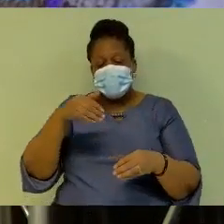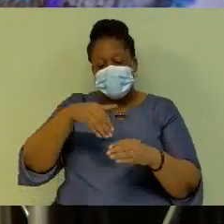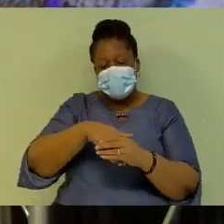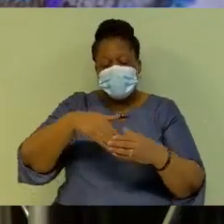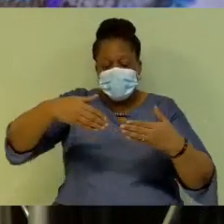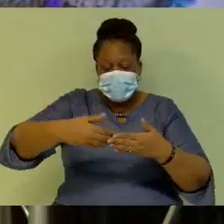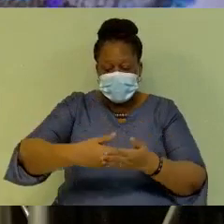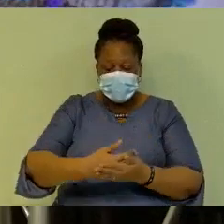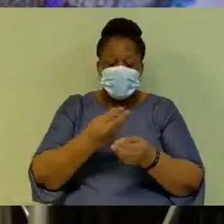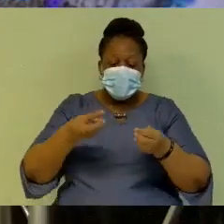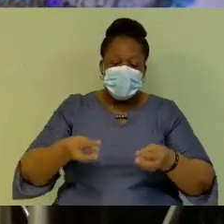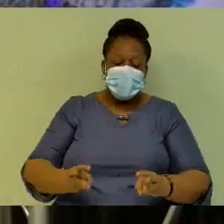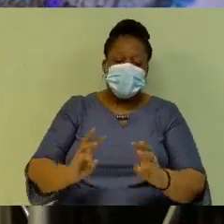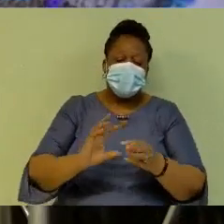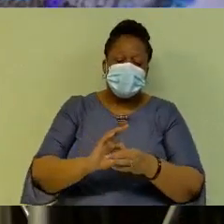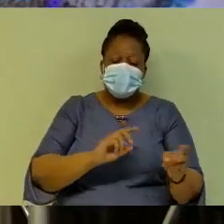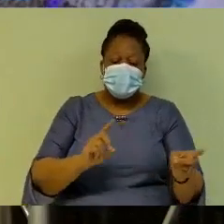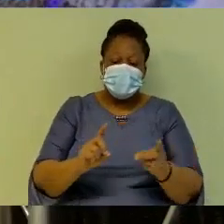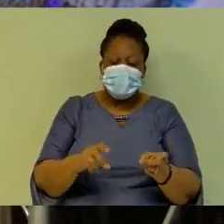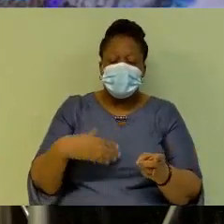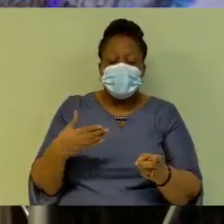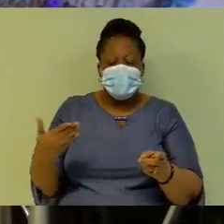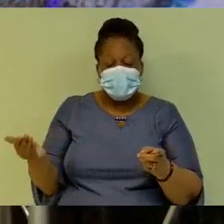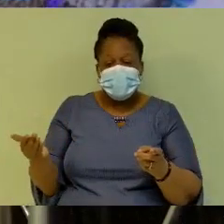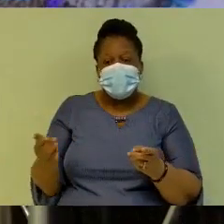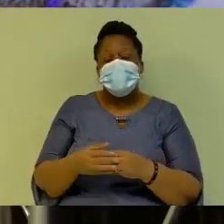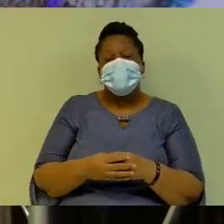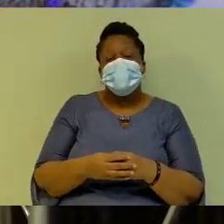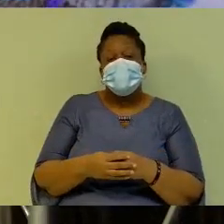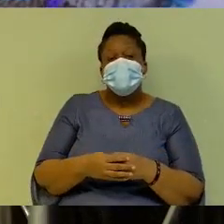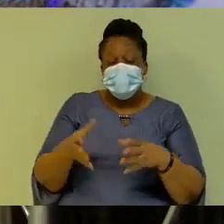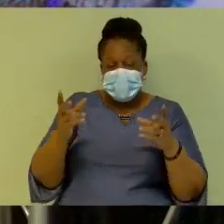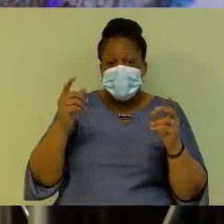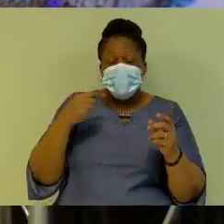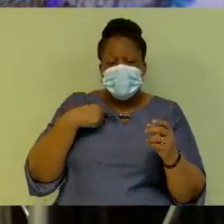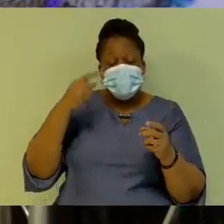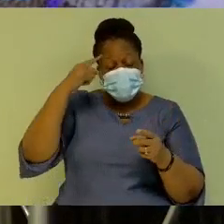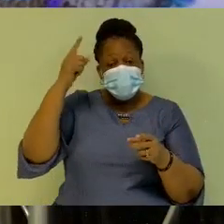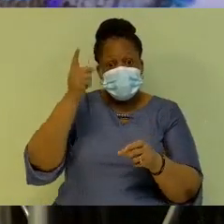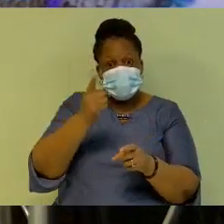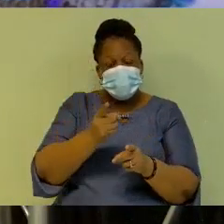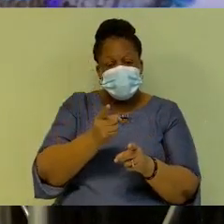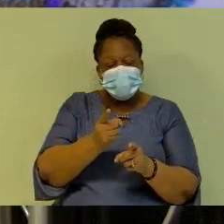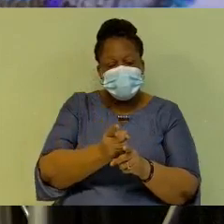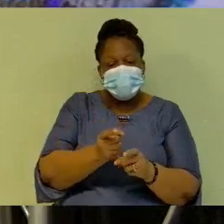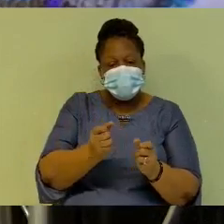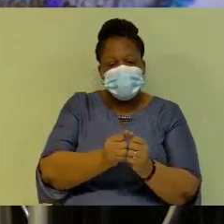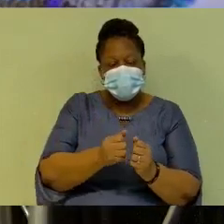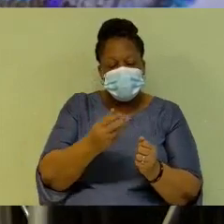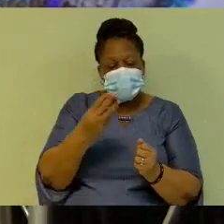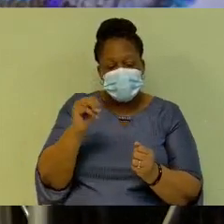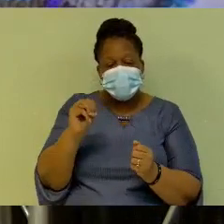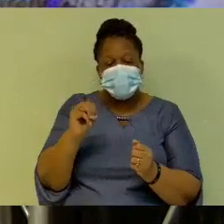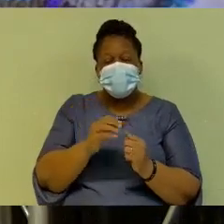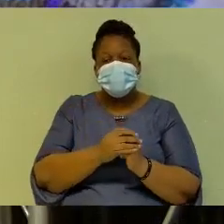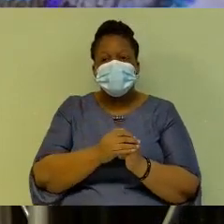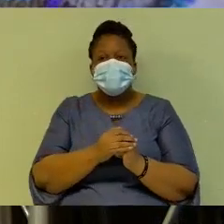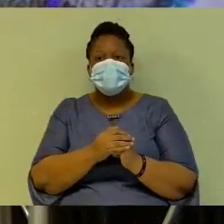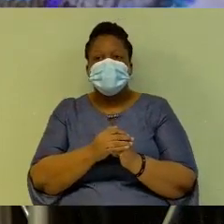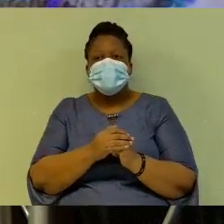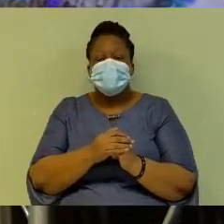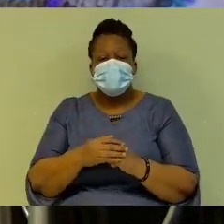best. I couldn't agree with Howard Catton more. I am happy to remind our citizens and residents that